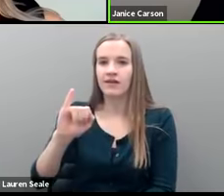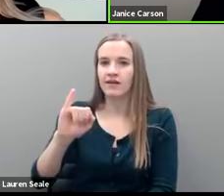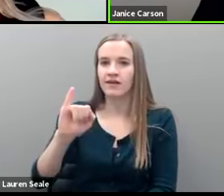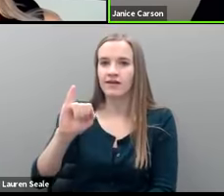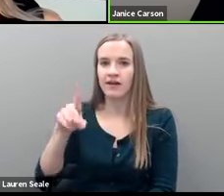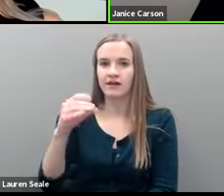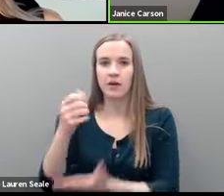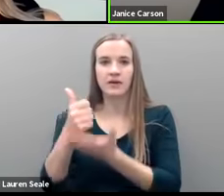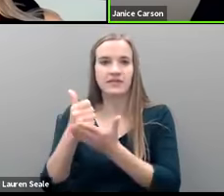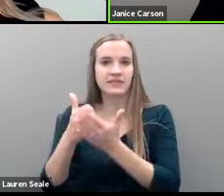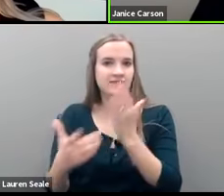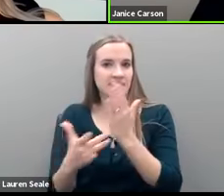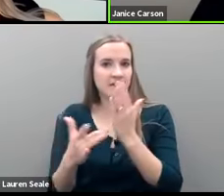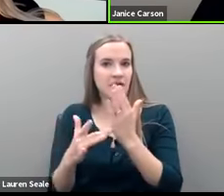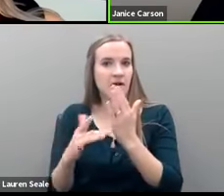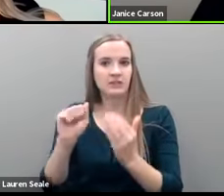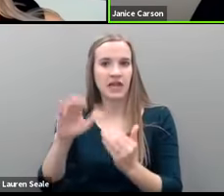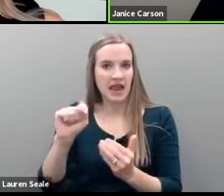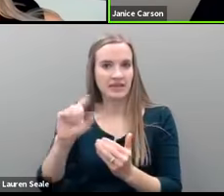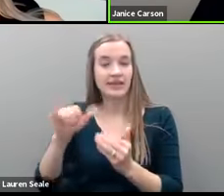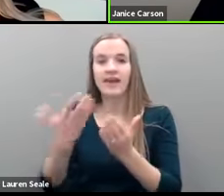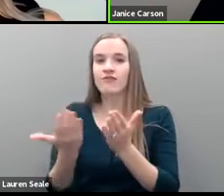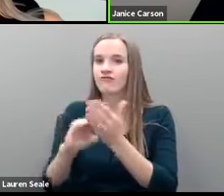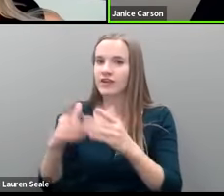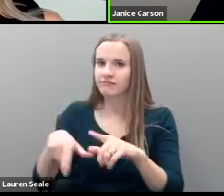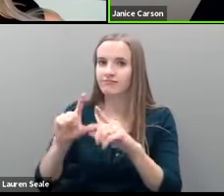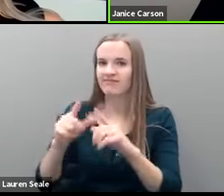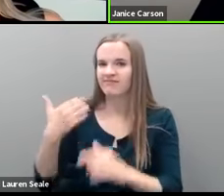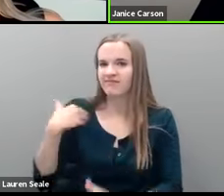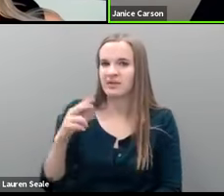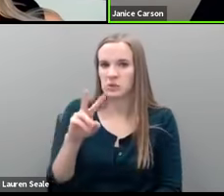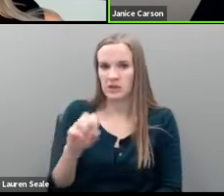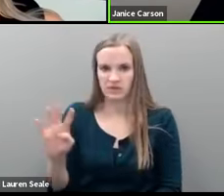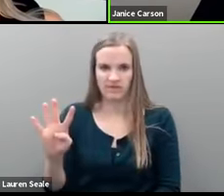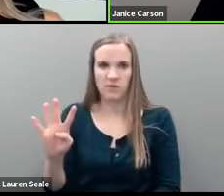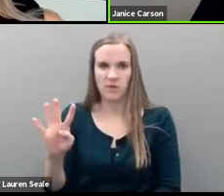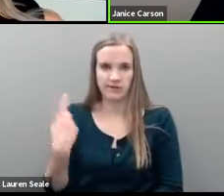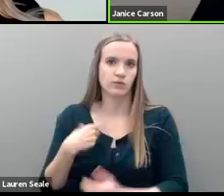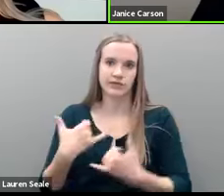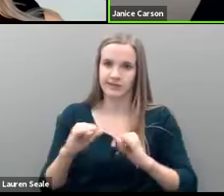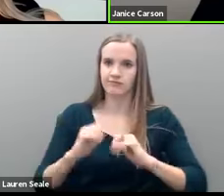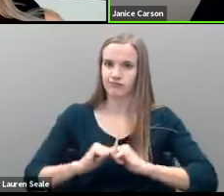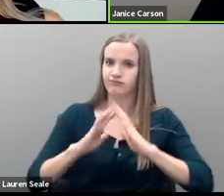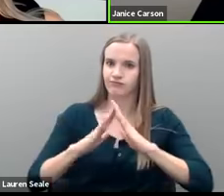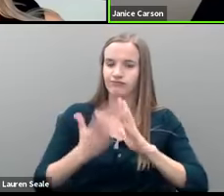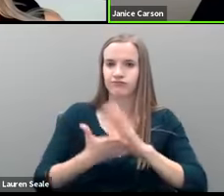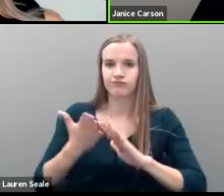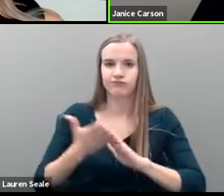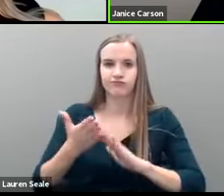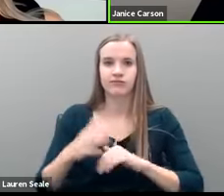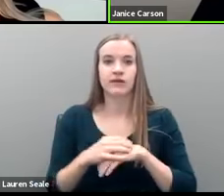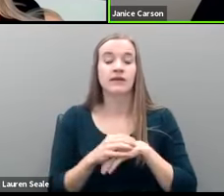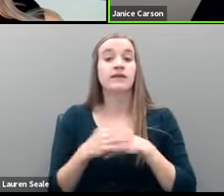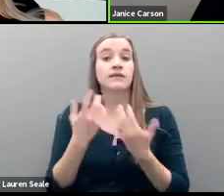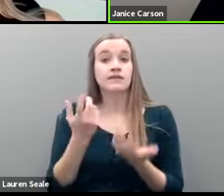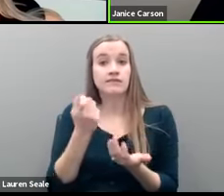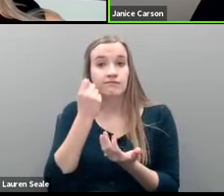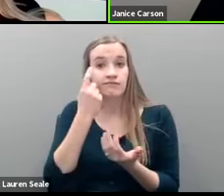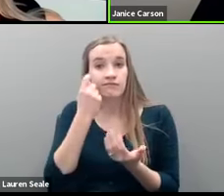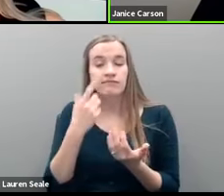2004. So we do, with that change, there are a couple of different directions that we focus